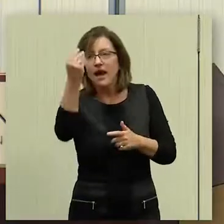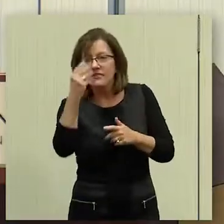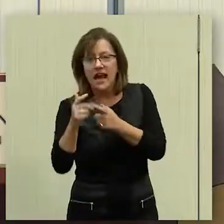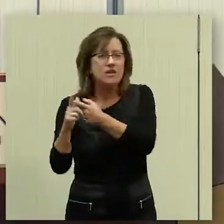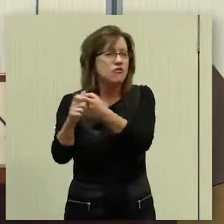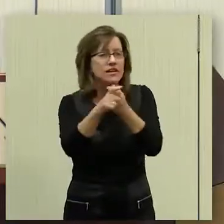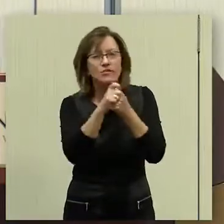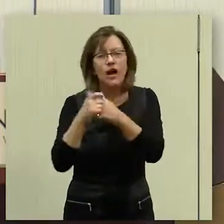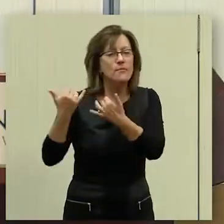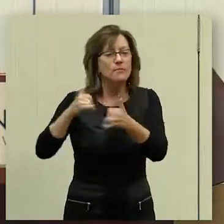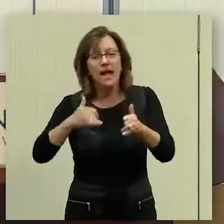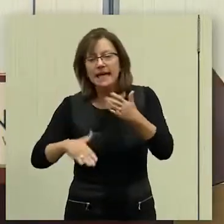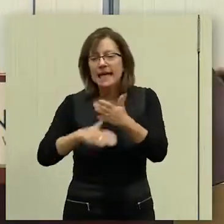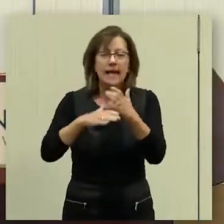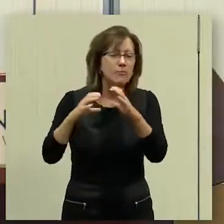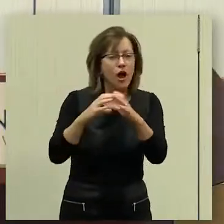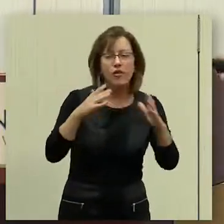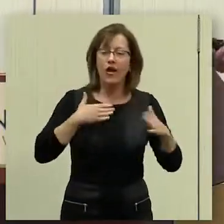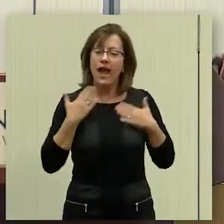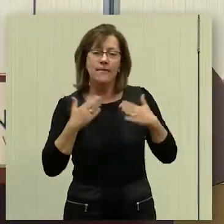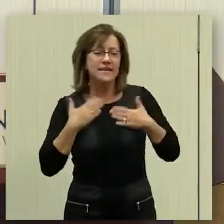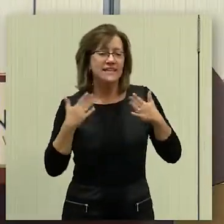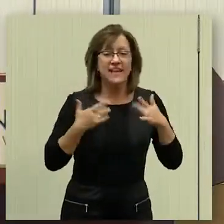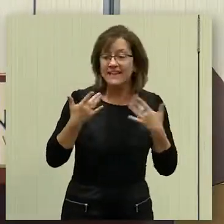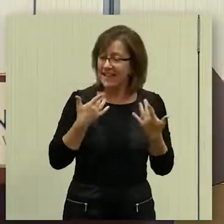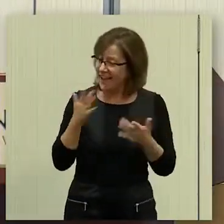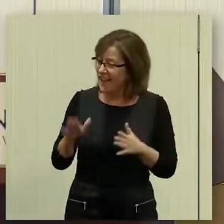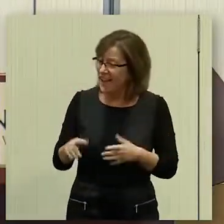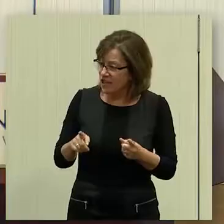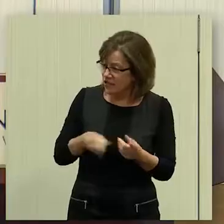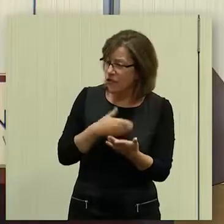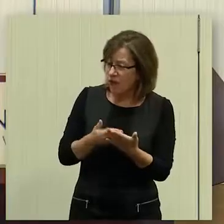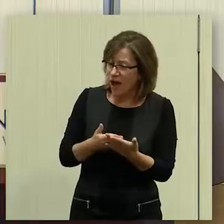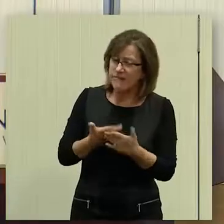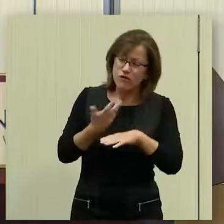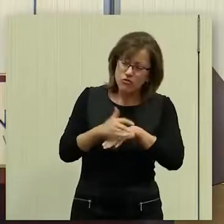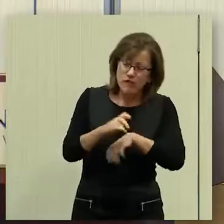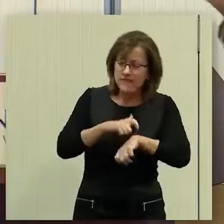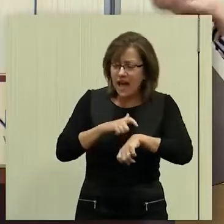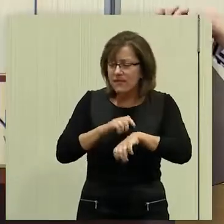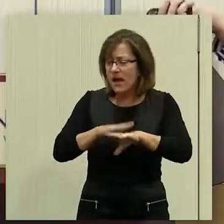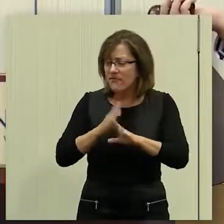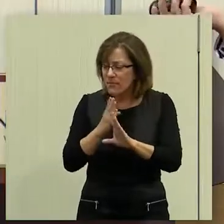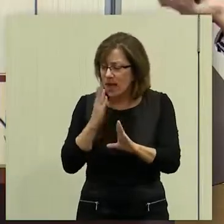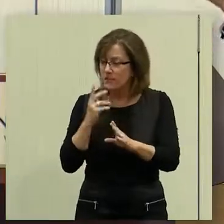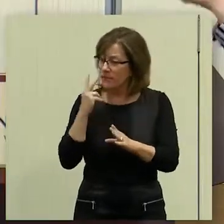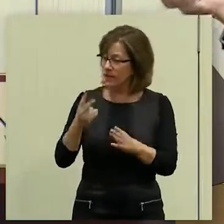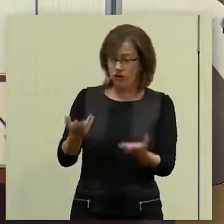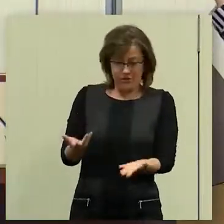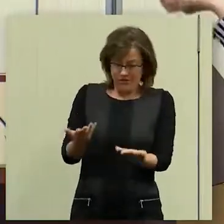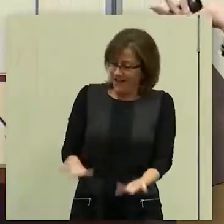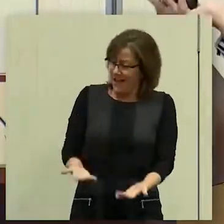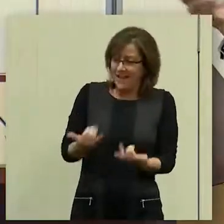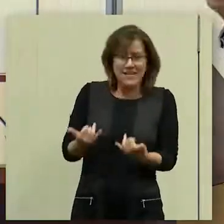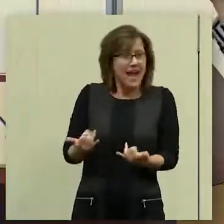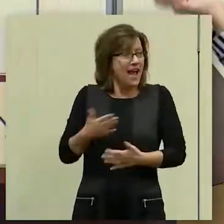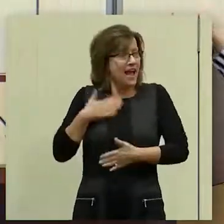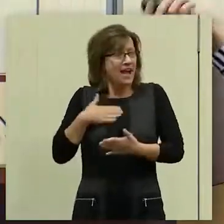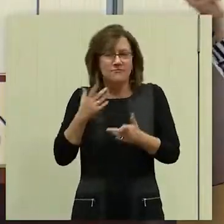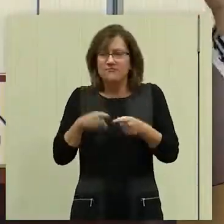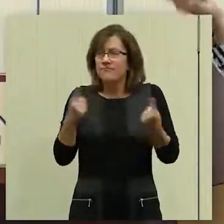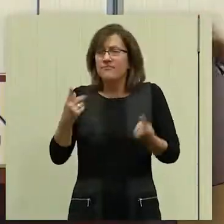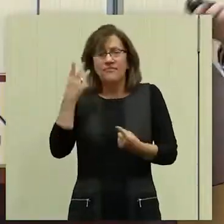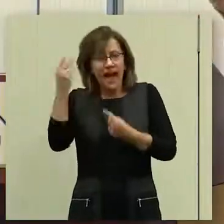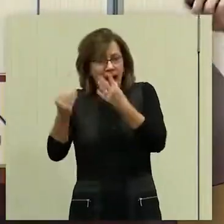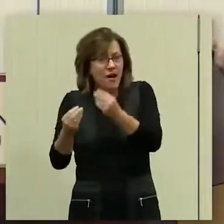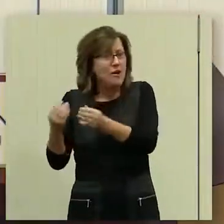they're happy and excited that, yeah, you came in and you had a rough time on the bus this morning coming in, but look at you now. Now I see you out there playing with